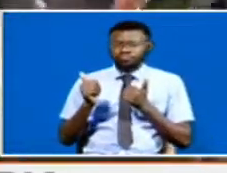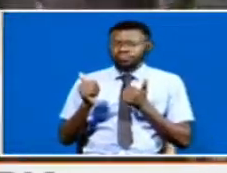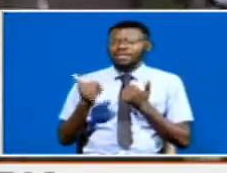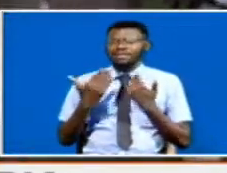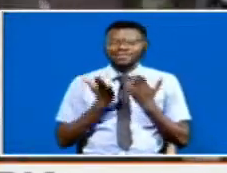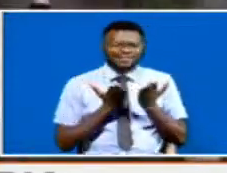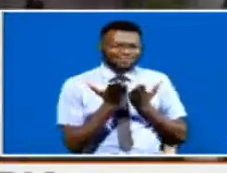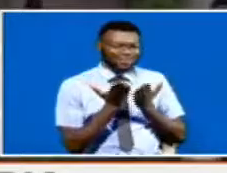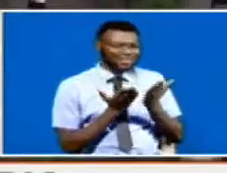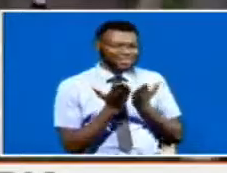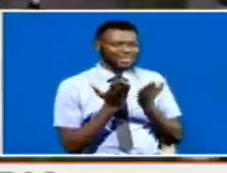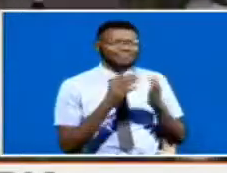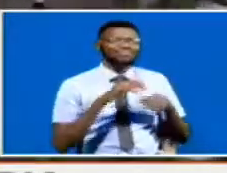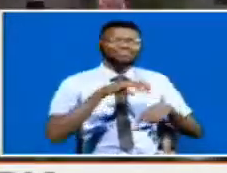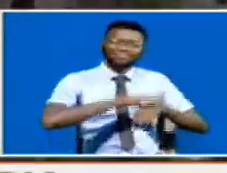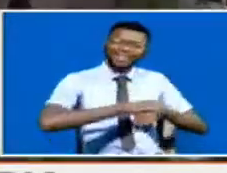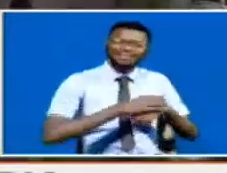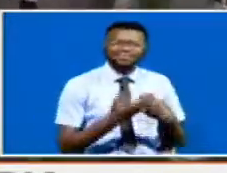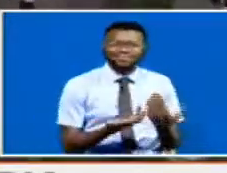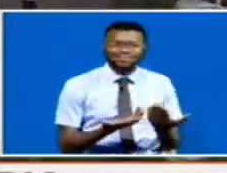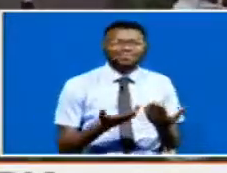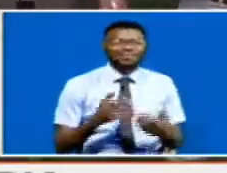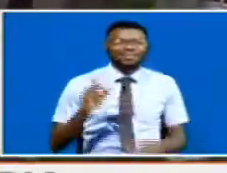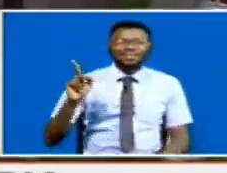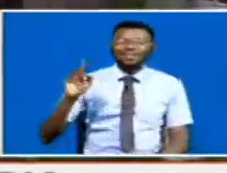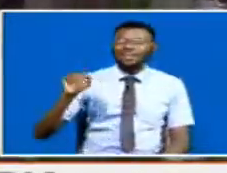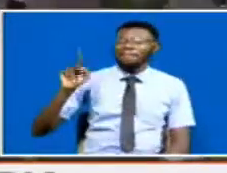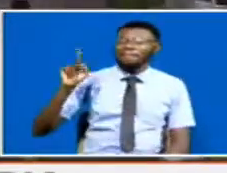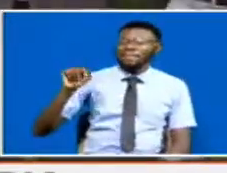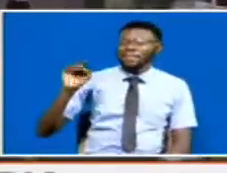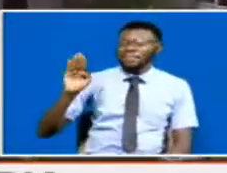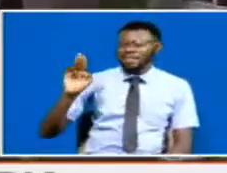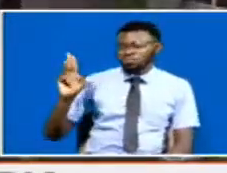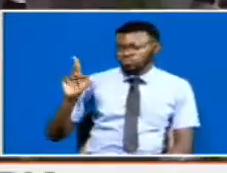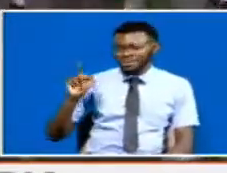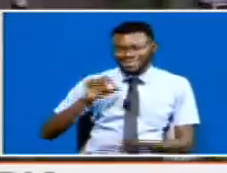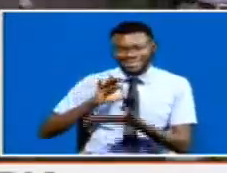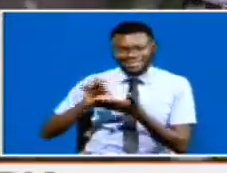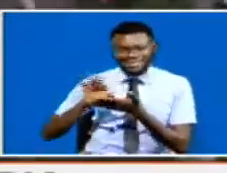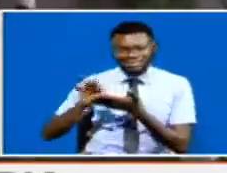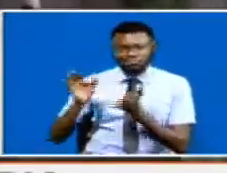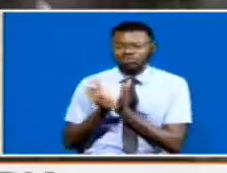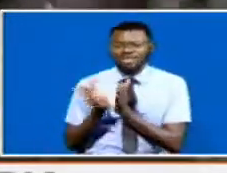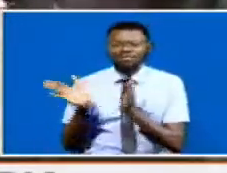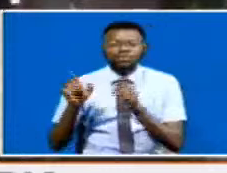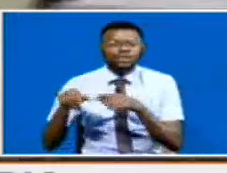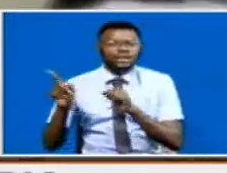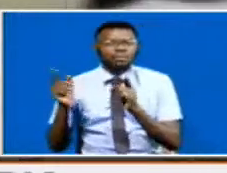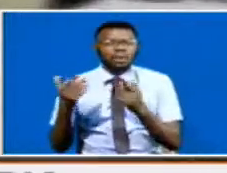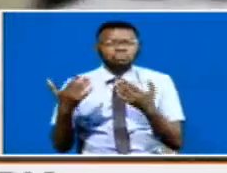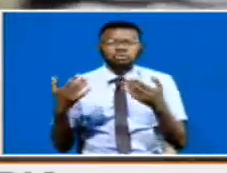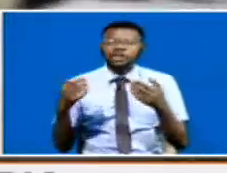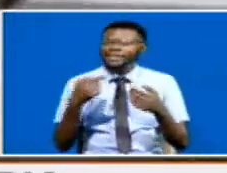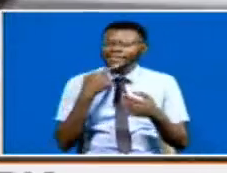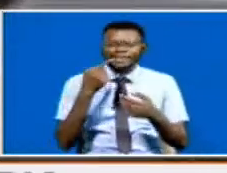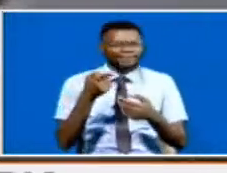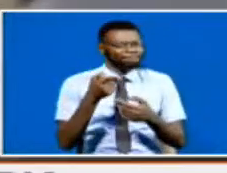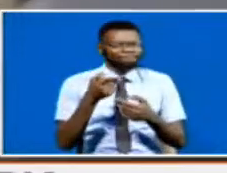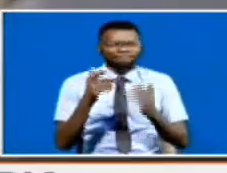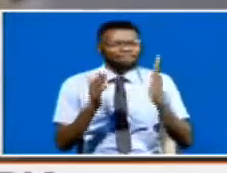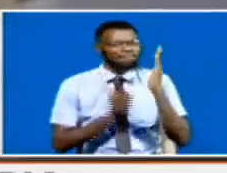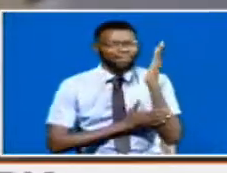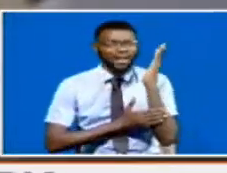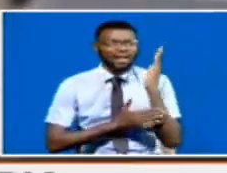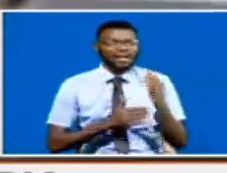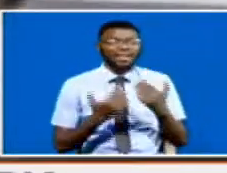you. Muungano wa madaktari KMPDU kupitia katibu wake mkuu Davji Atela umekashifu tukio hilo, ukitoa wito